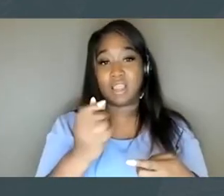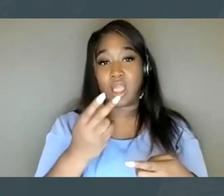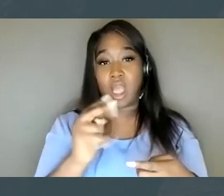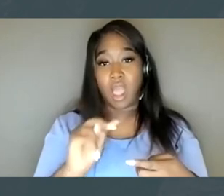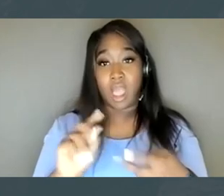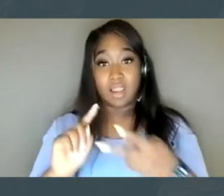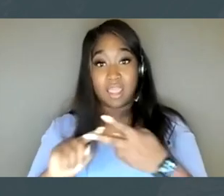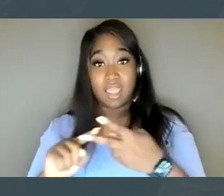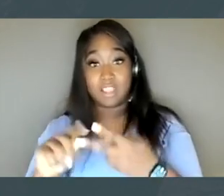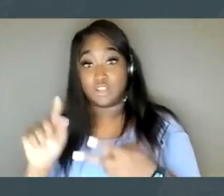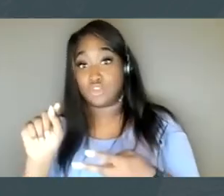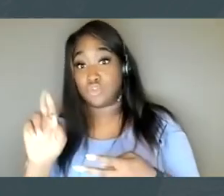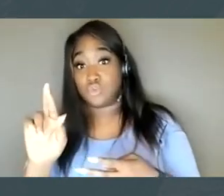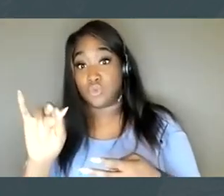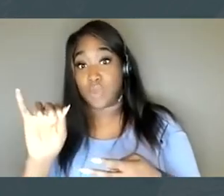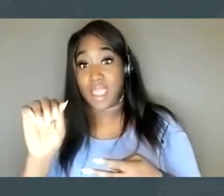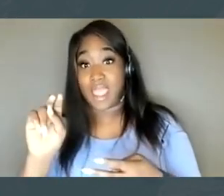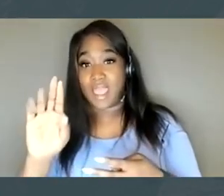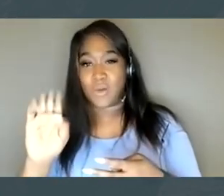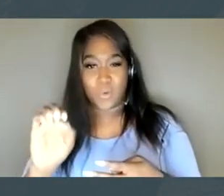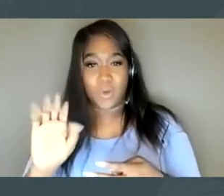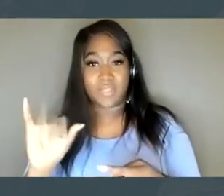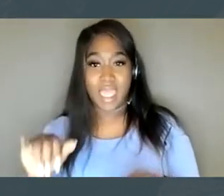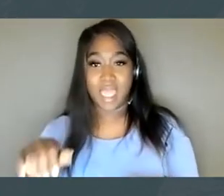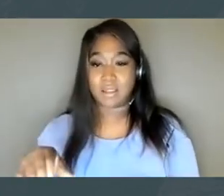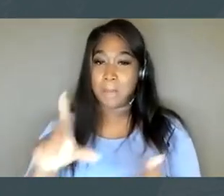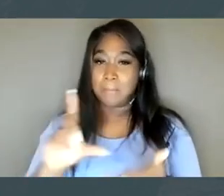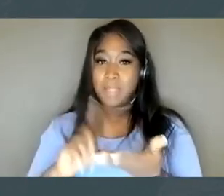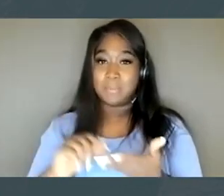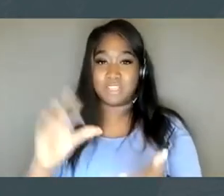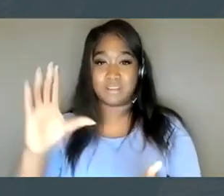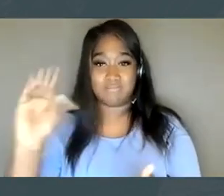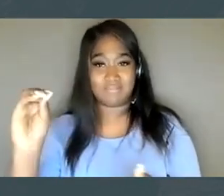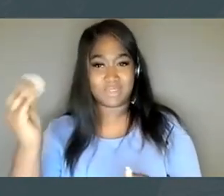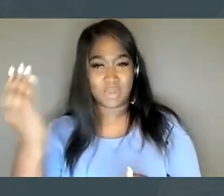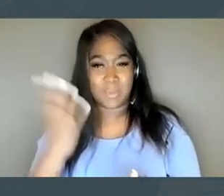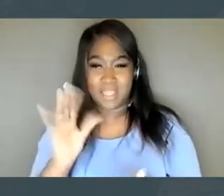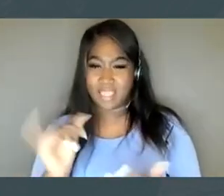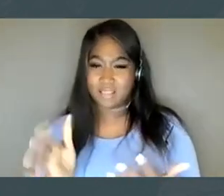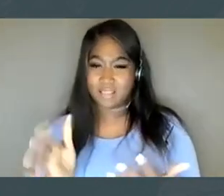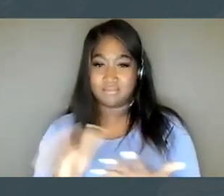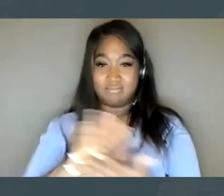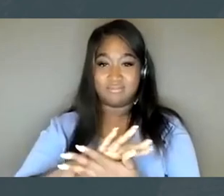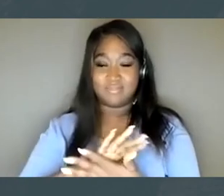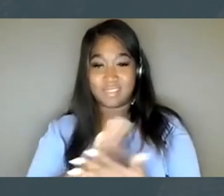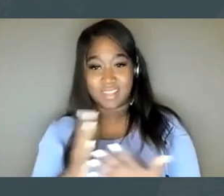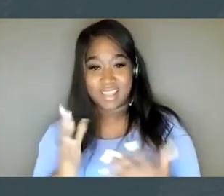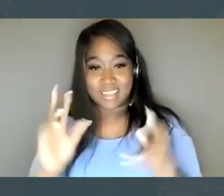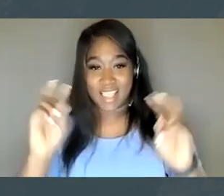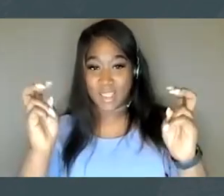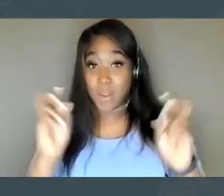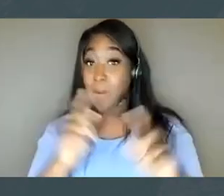says that this is an obscure title. What I'm trying to address is the larger,